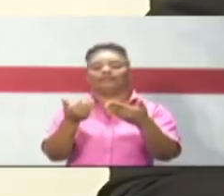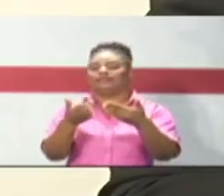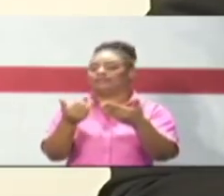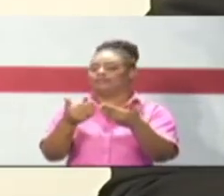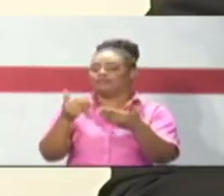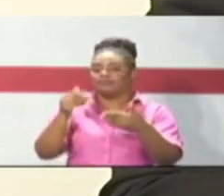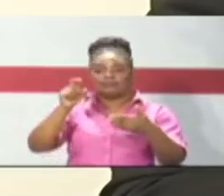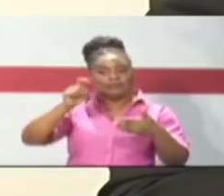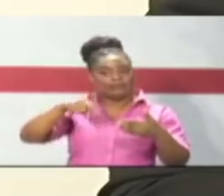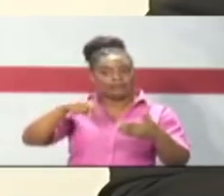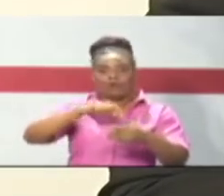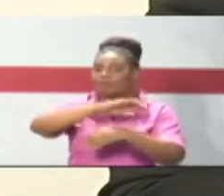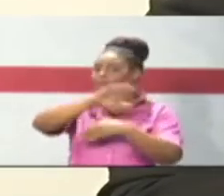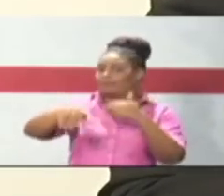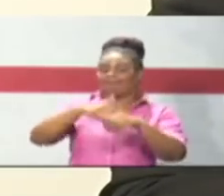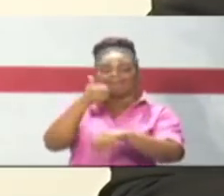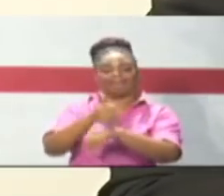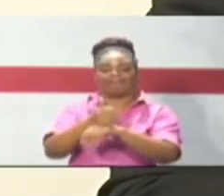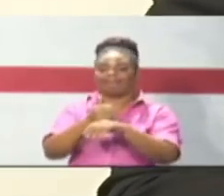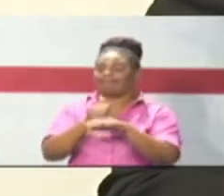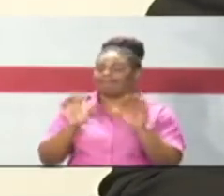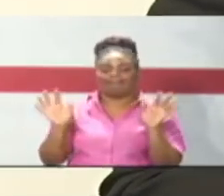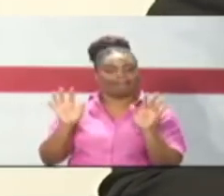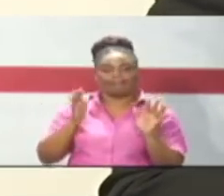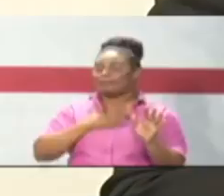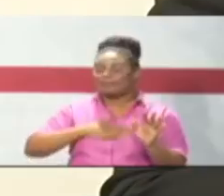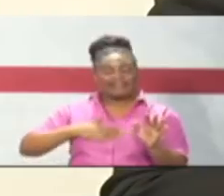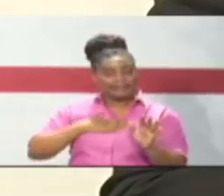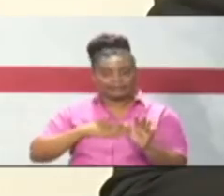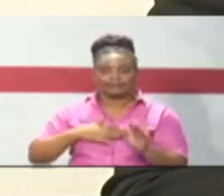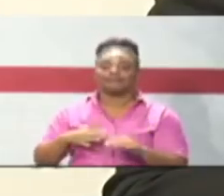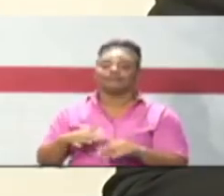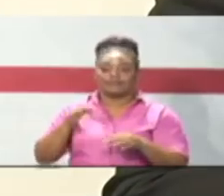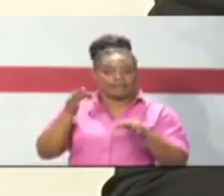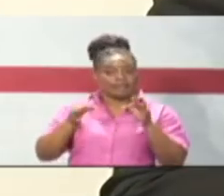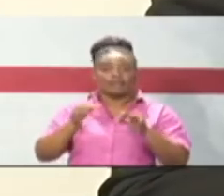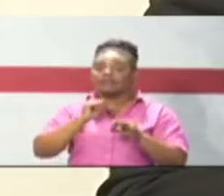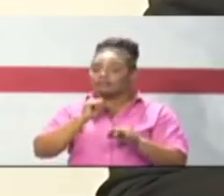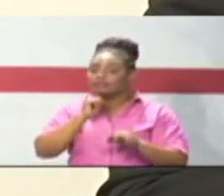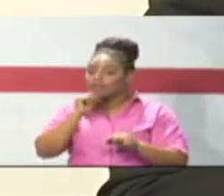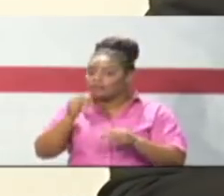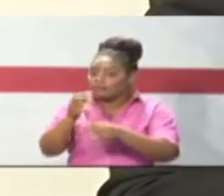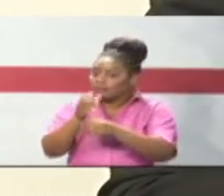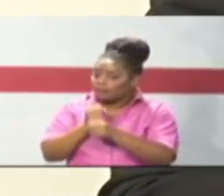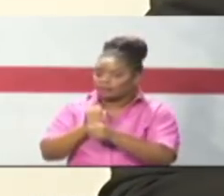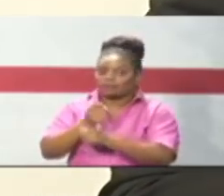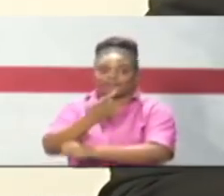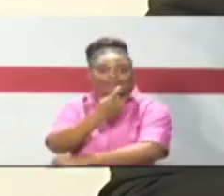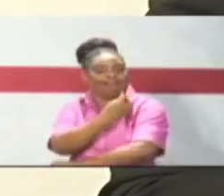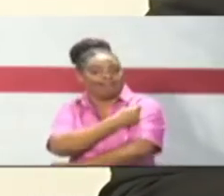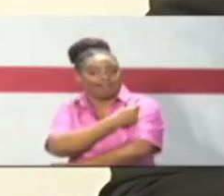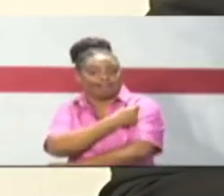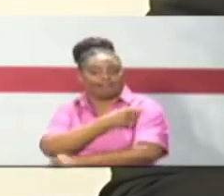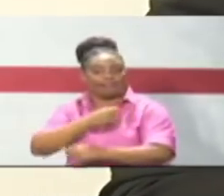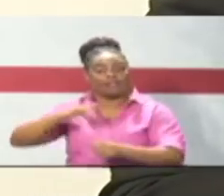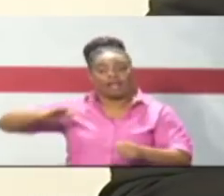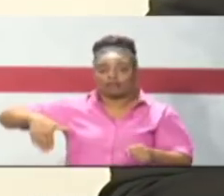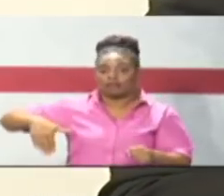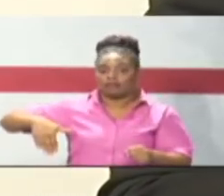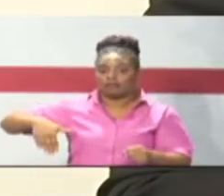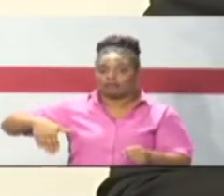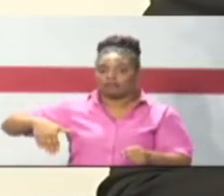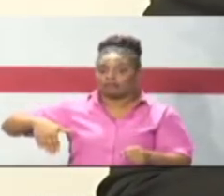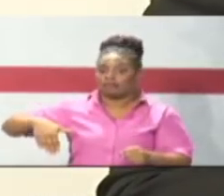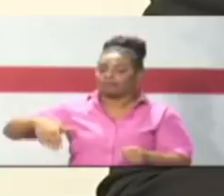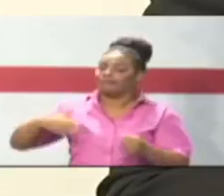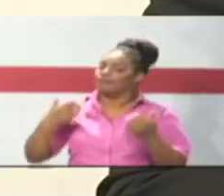appointments necessary. If you haven't received your COVID-19 vaccine as yet,